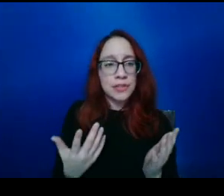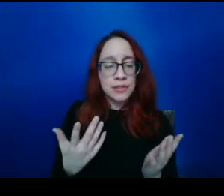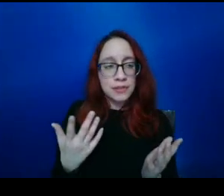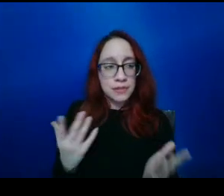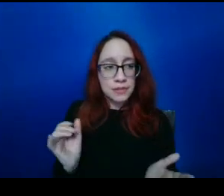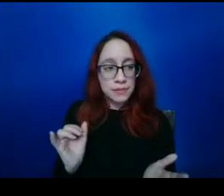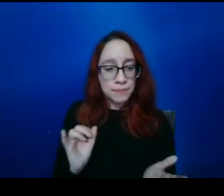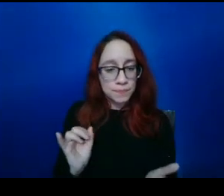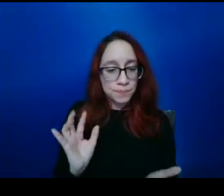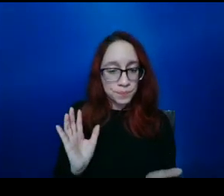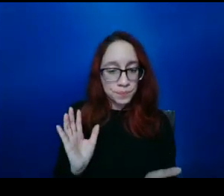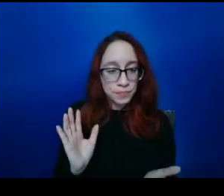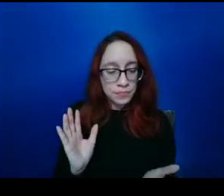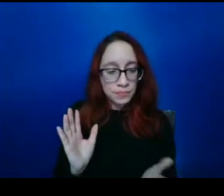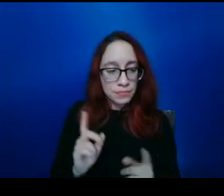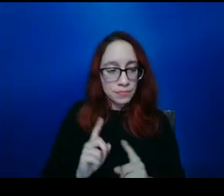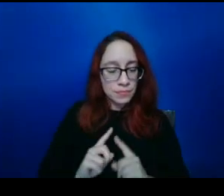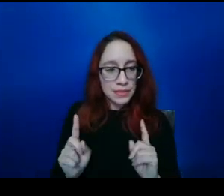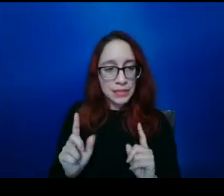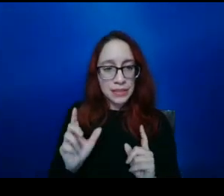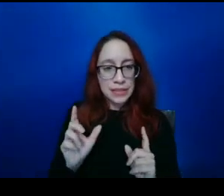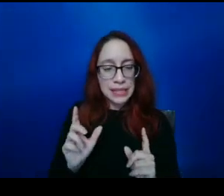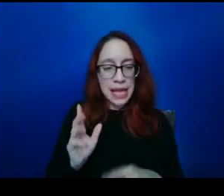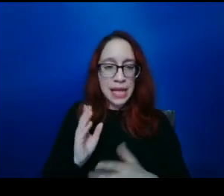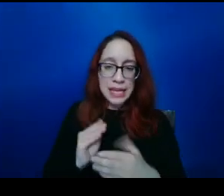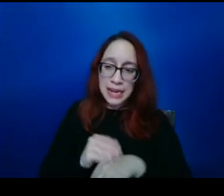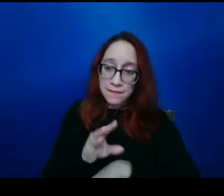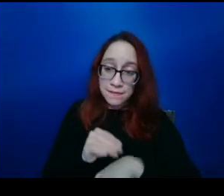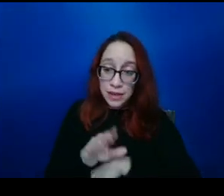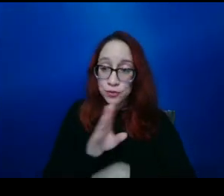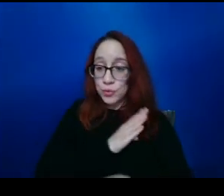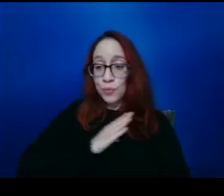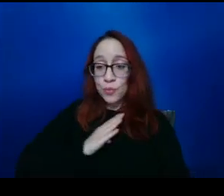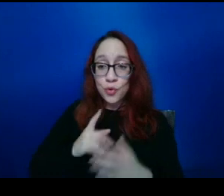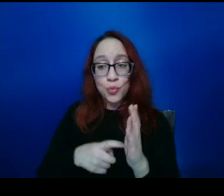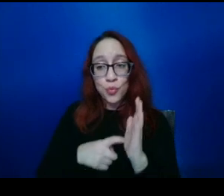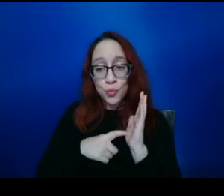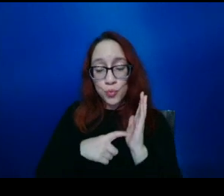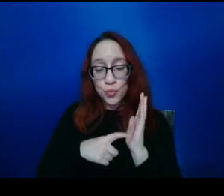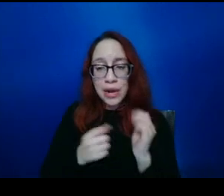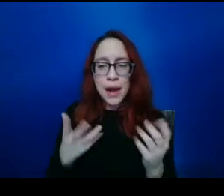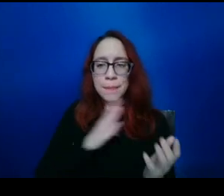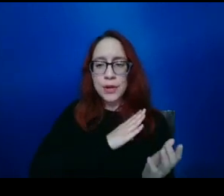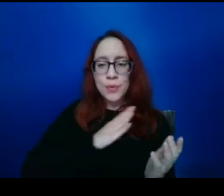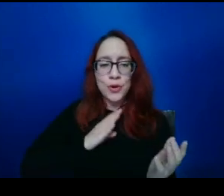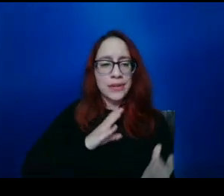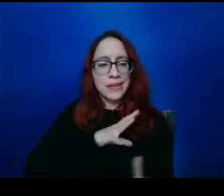as different advisory board requirements and how many boards they can